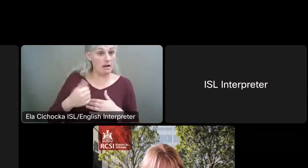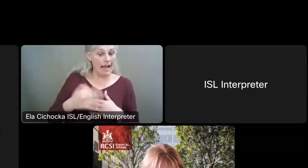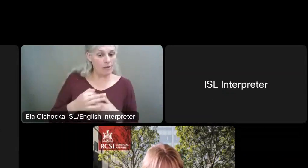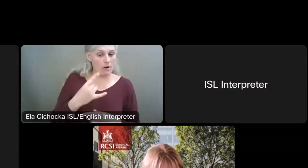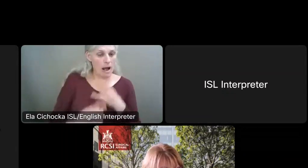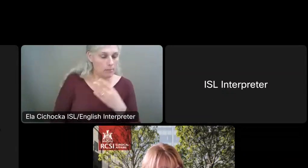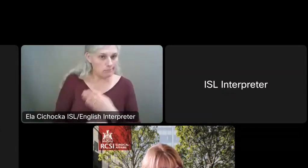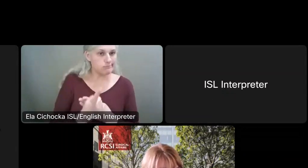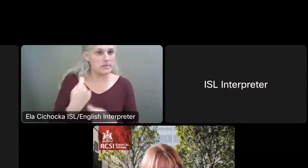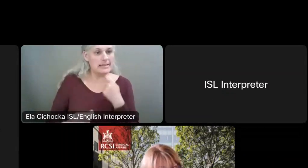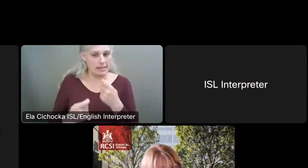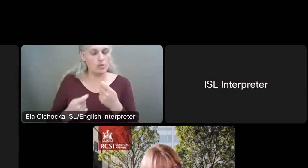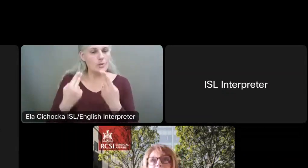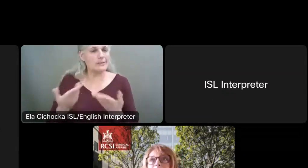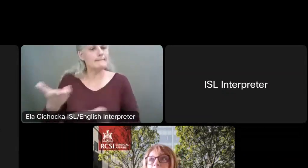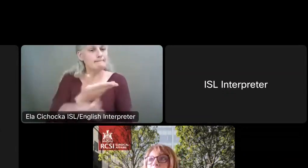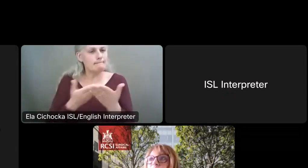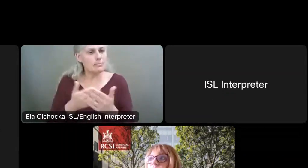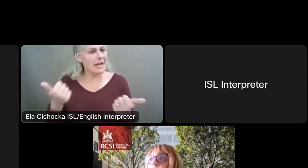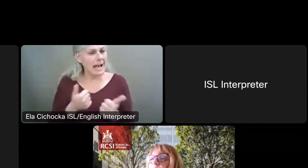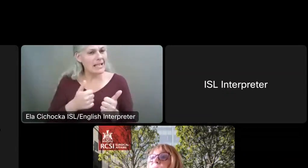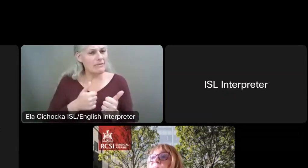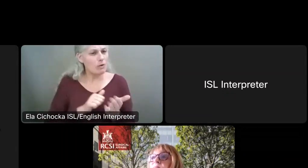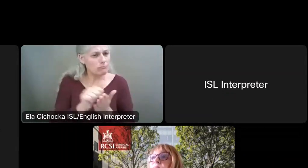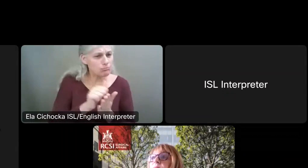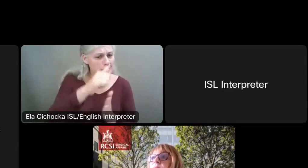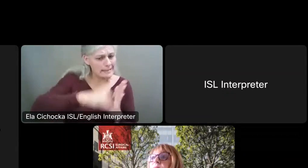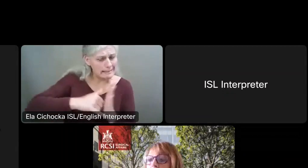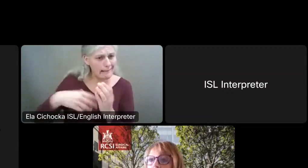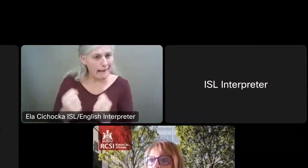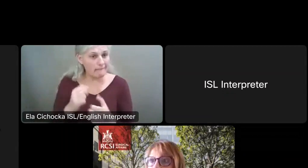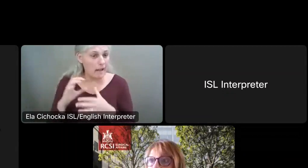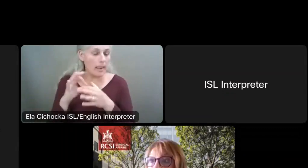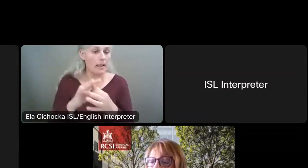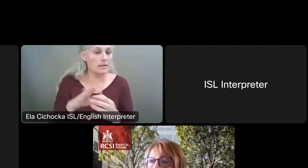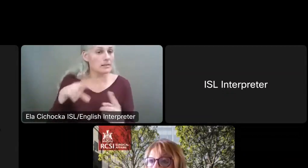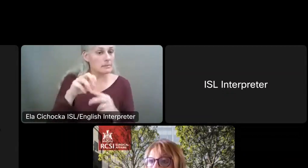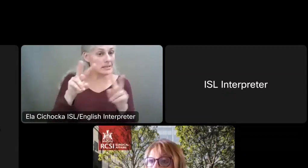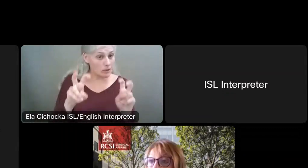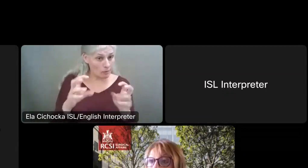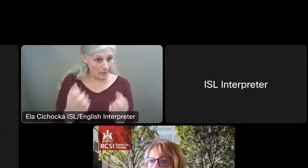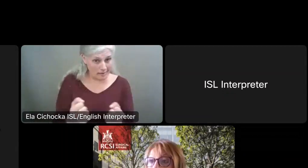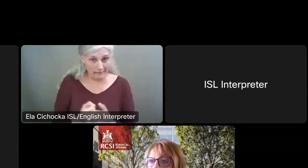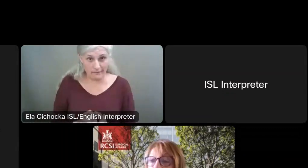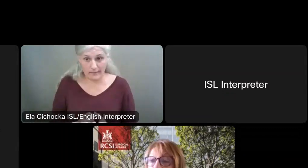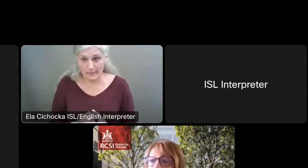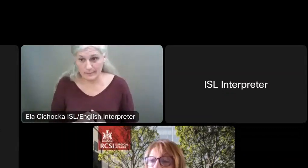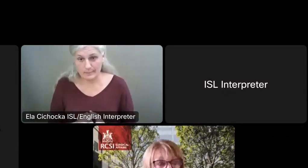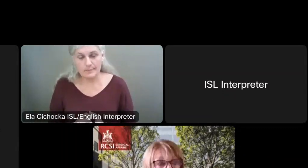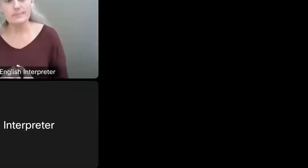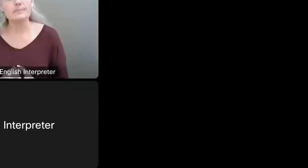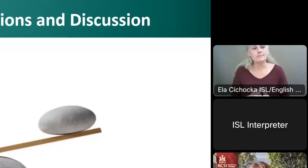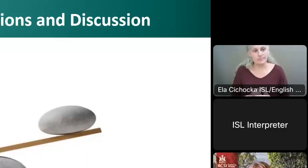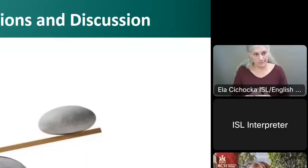complication. So, is there anything coming up in the literature about that? Does anything significant pop to mind? Yeah, well, I mean, as